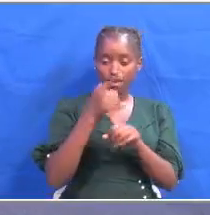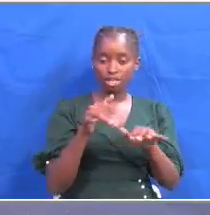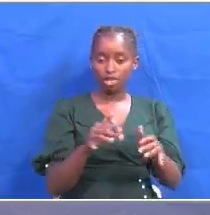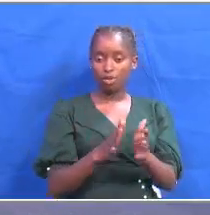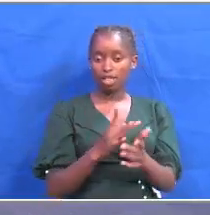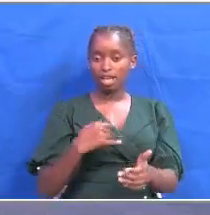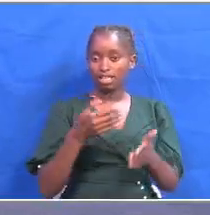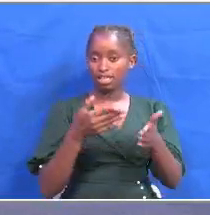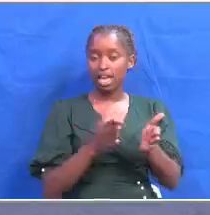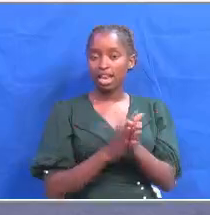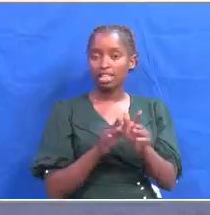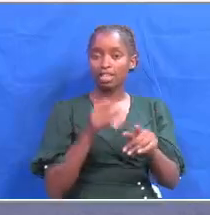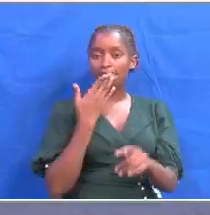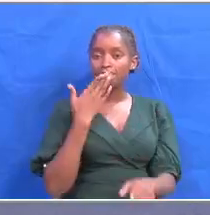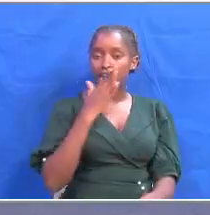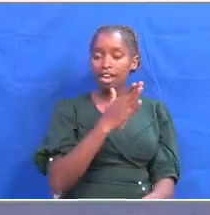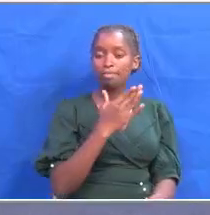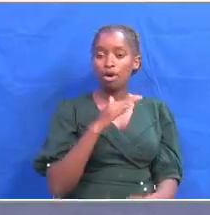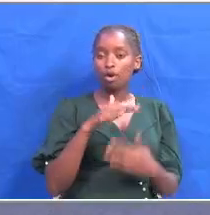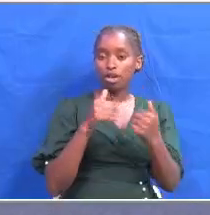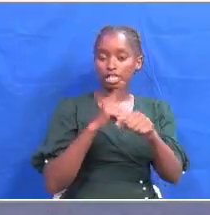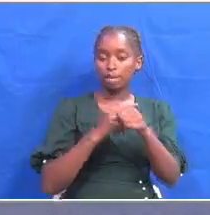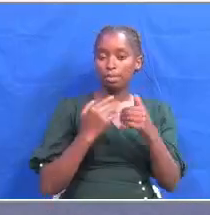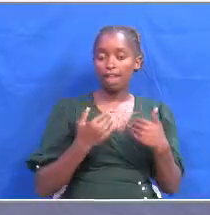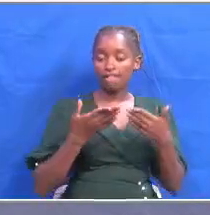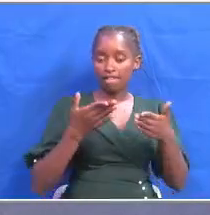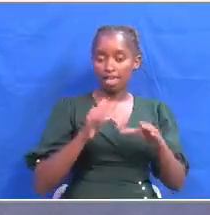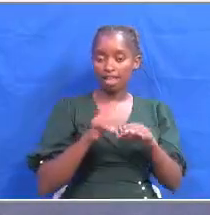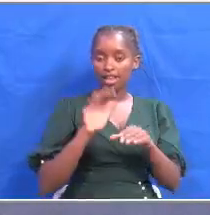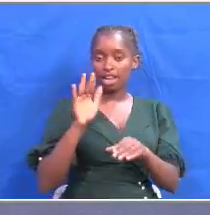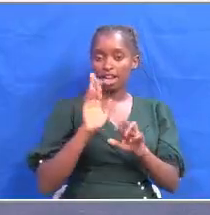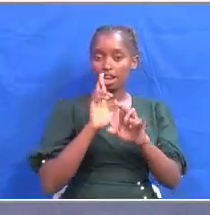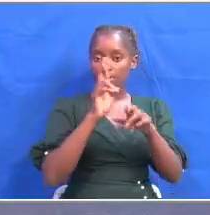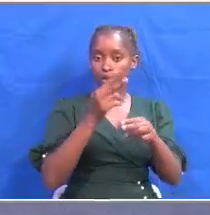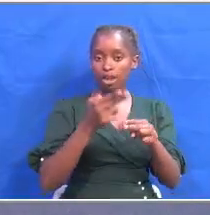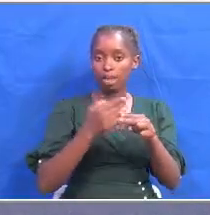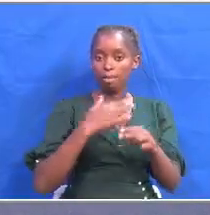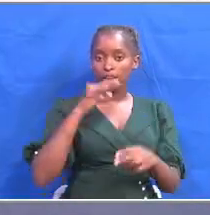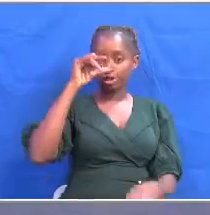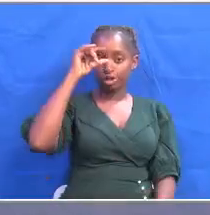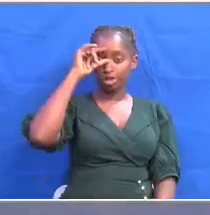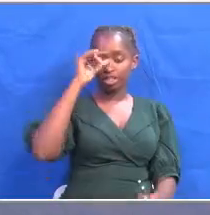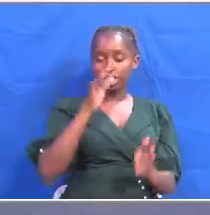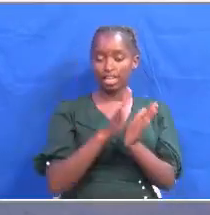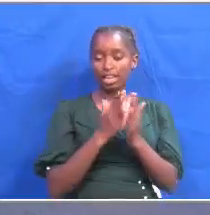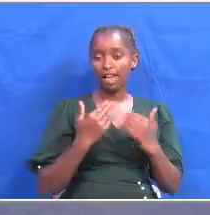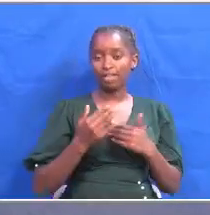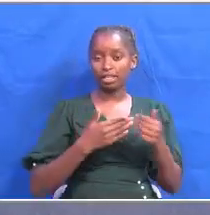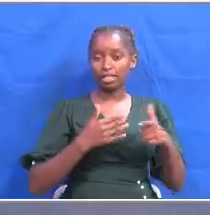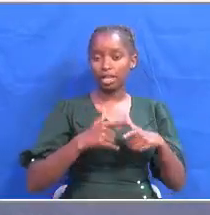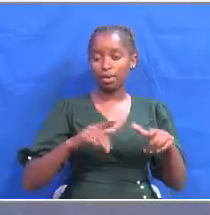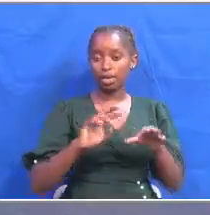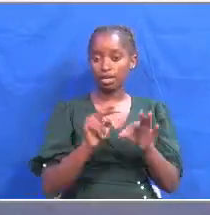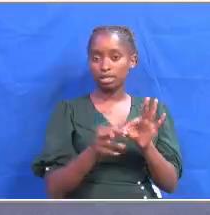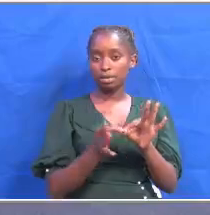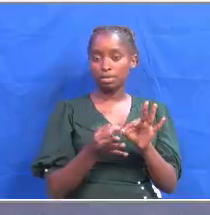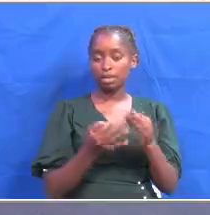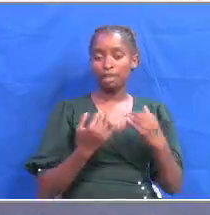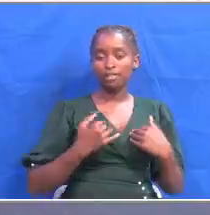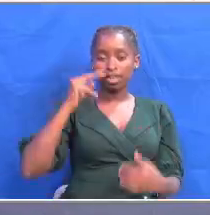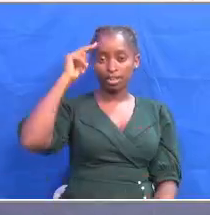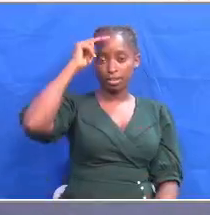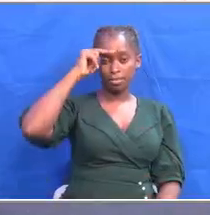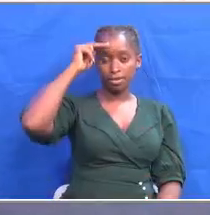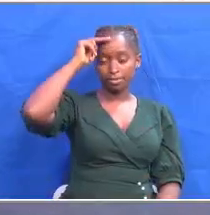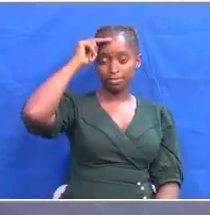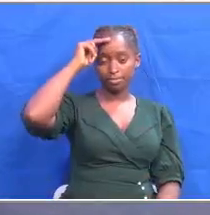tremendous feedback. That's all the time we had for right here on The Daily Report. My name is George Maringa. On sign language interpretation has been